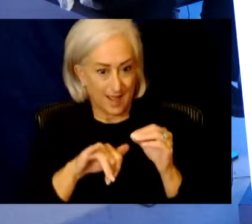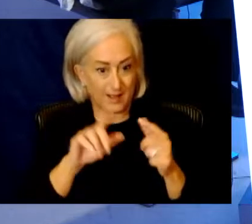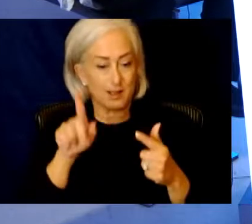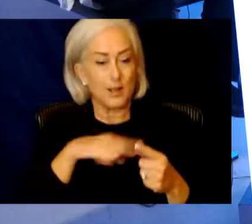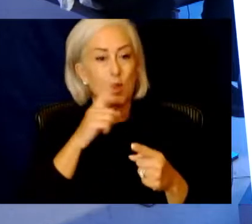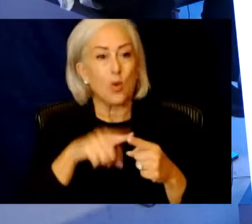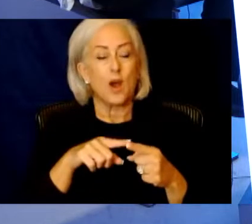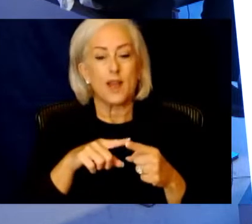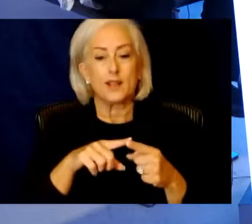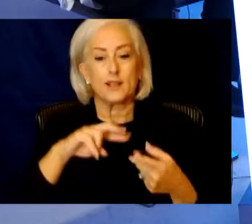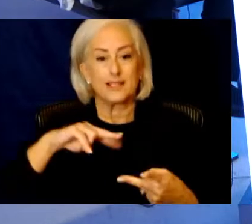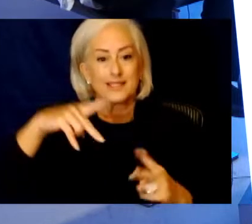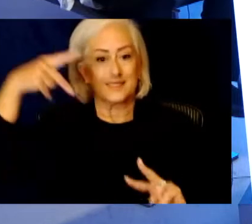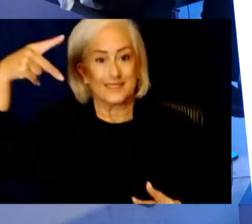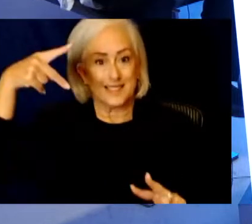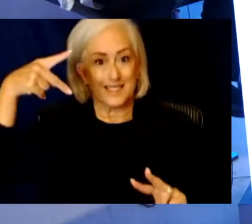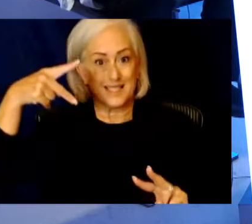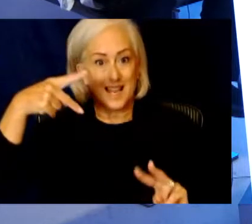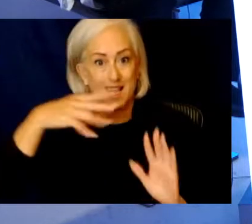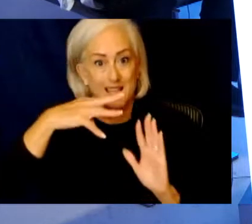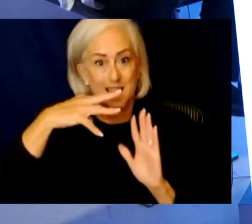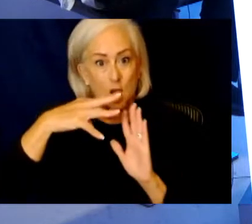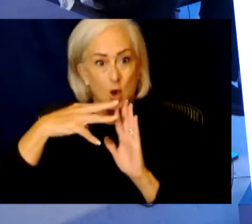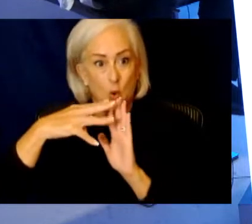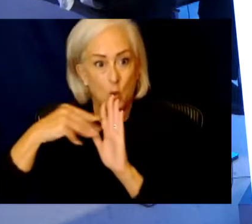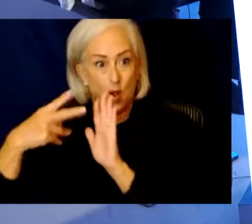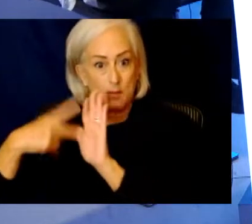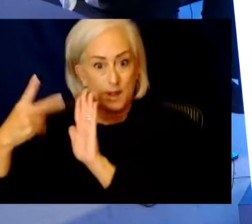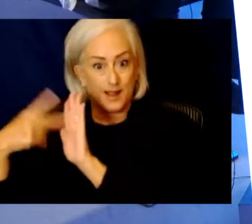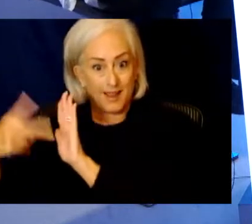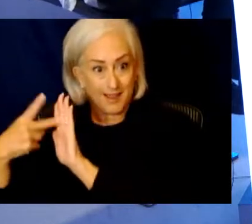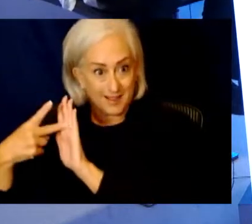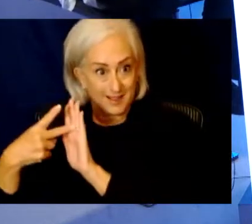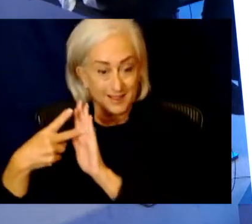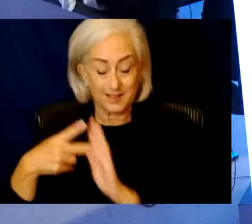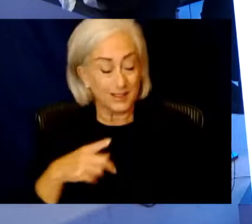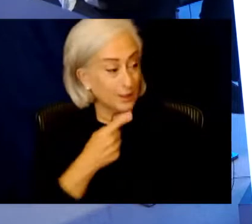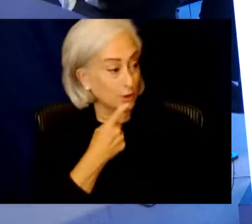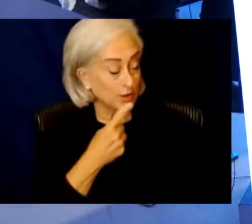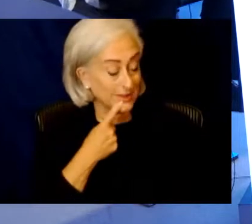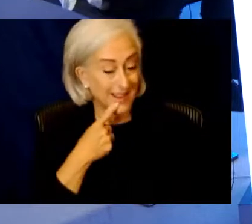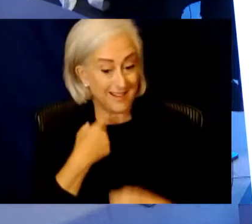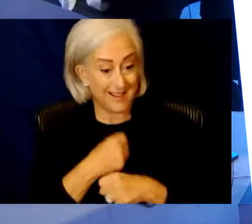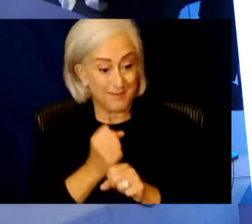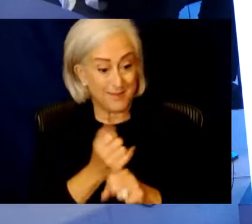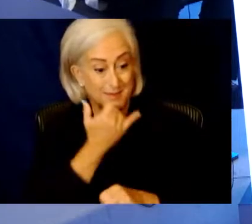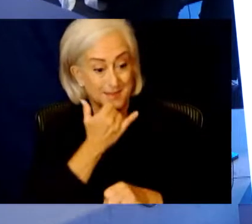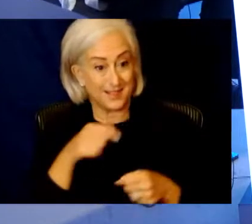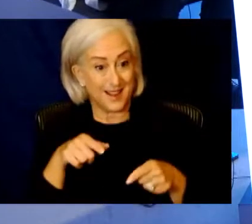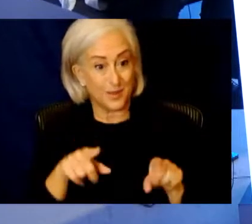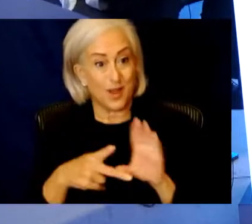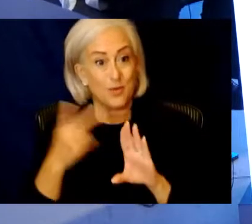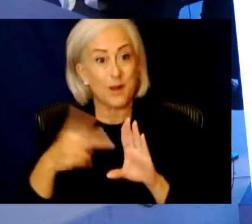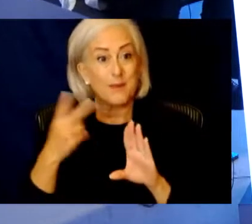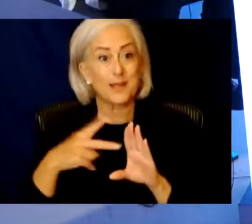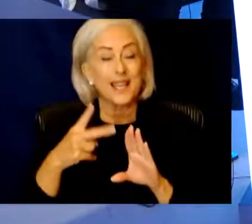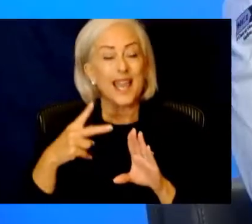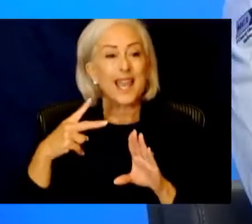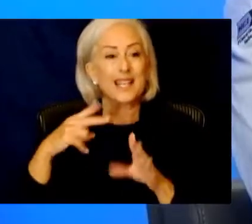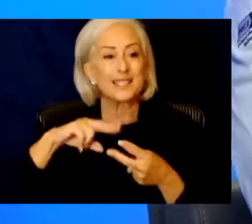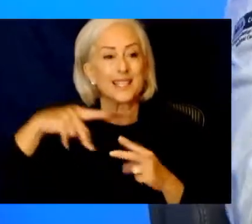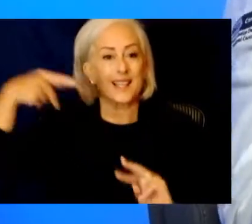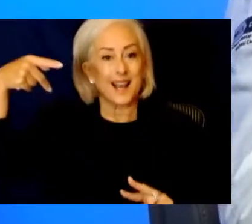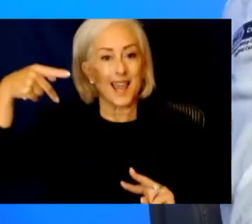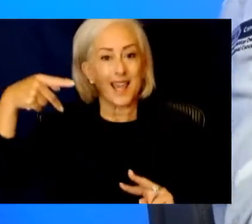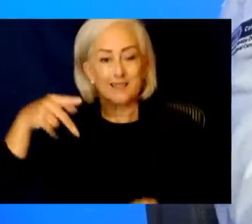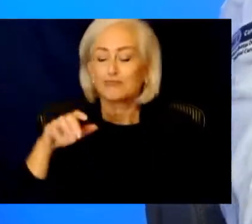that causes... You're saying I make mistakes when I replicate my DNA? Everybody does. Okay. And that's natural, but we have